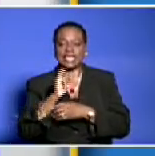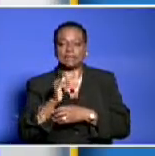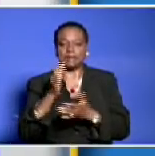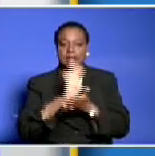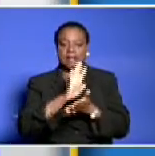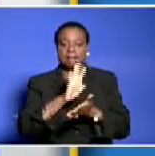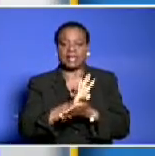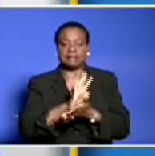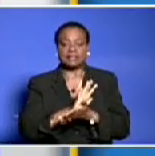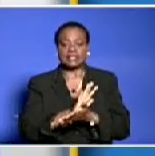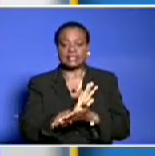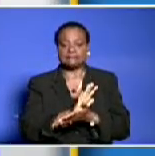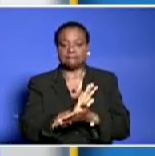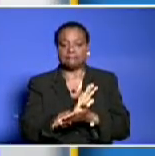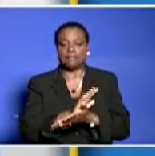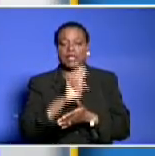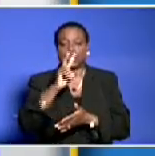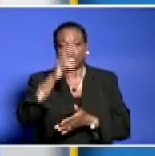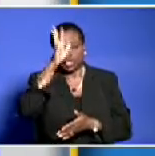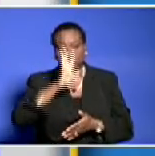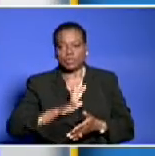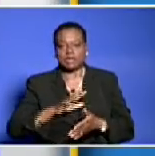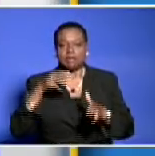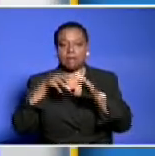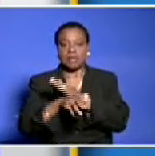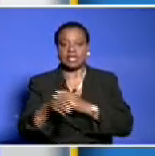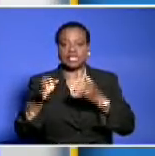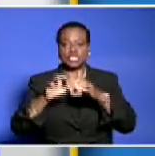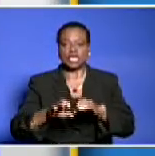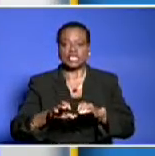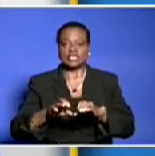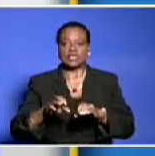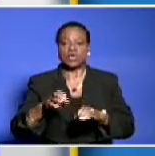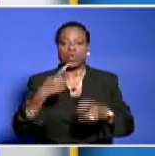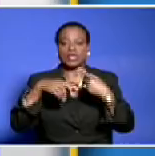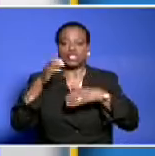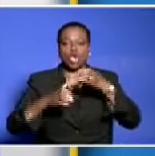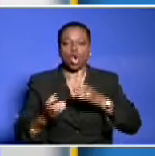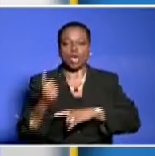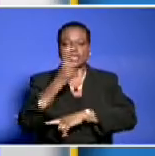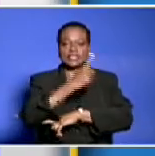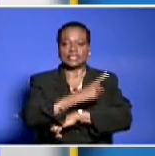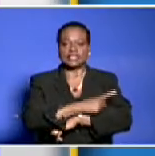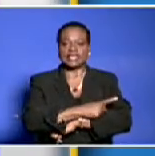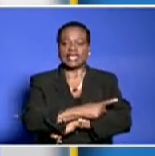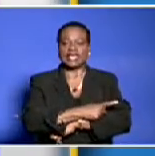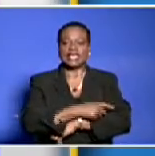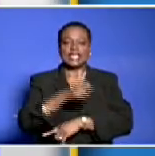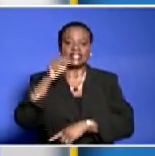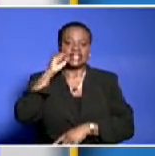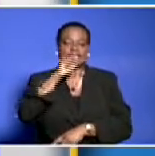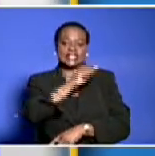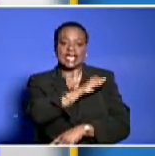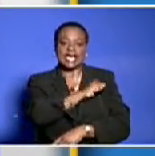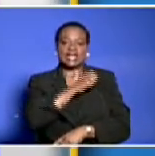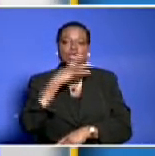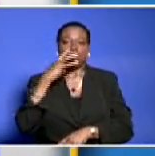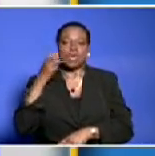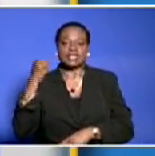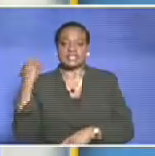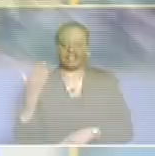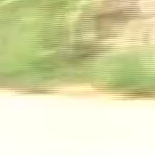Well, Solo News from the courts, two men facing murder charges appearing in the South Street Magistrates Court today. Siaska Adderley was in court for those